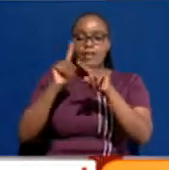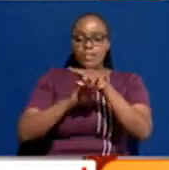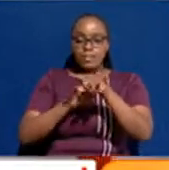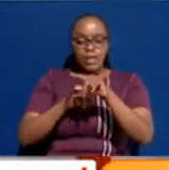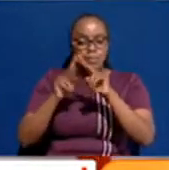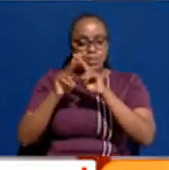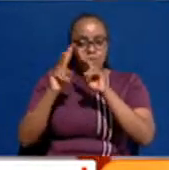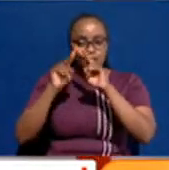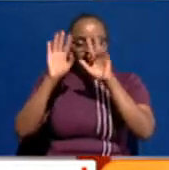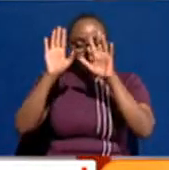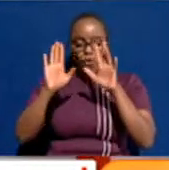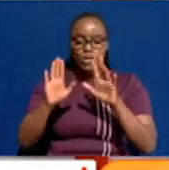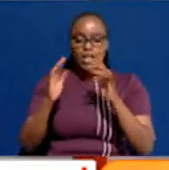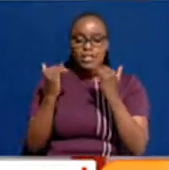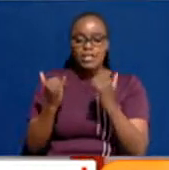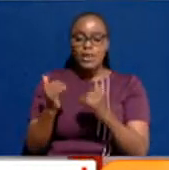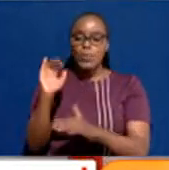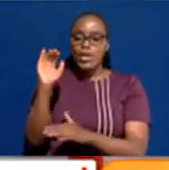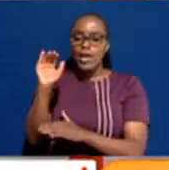essence.